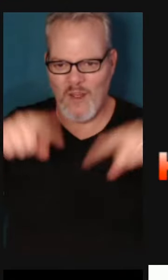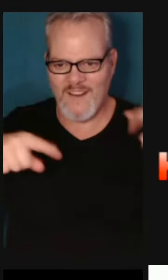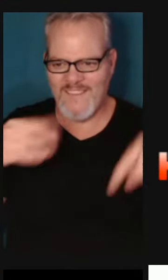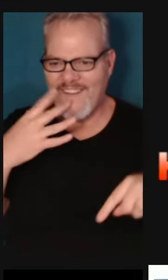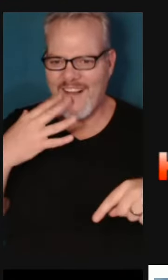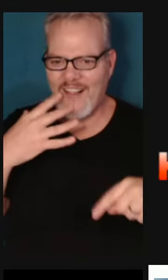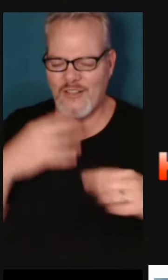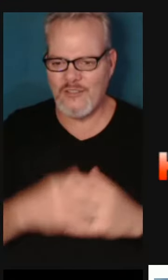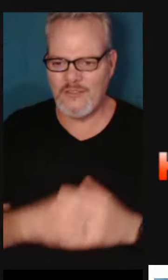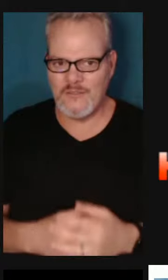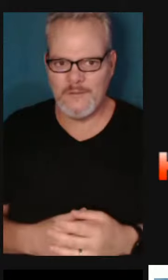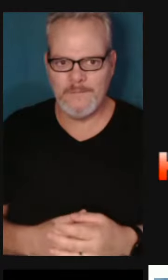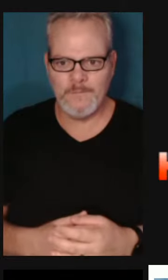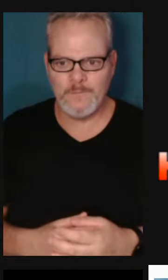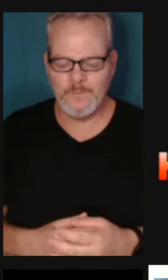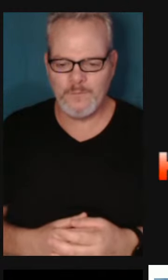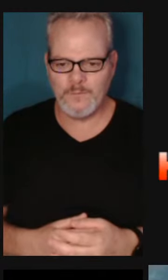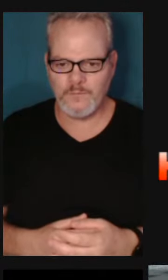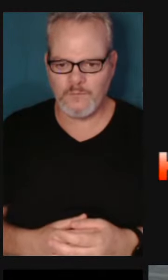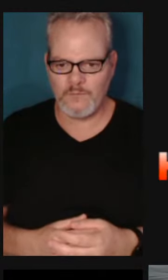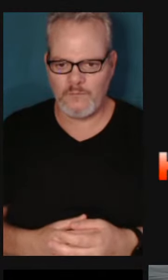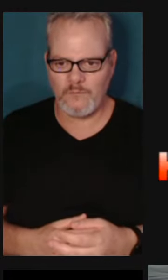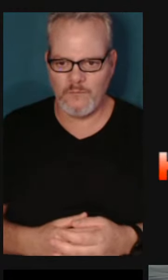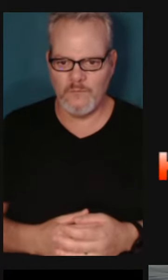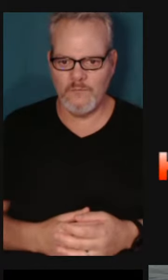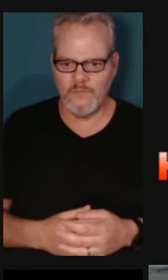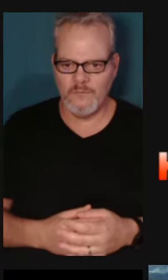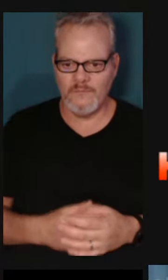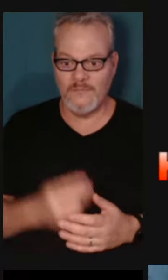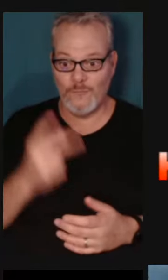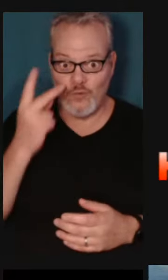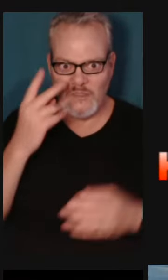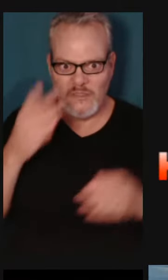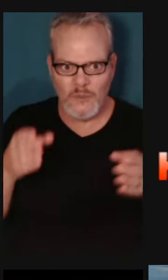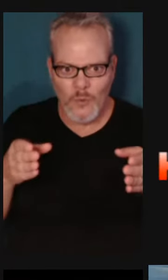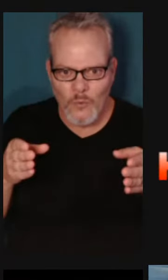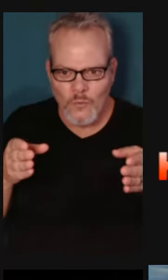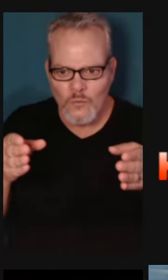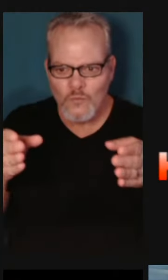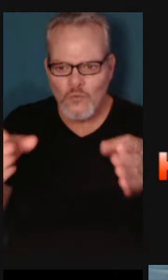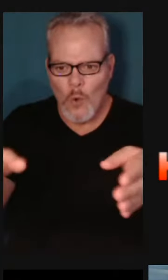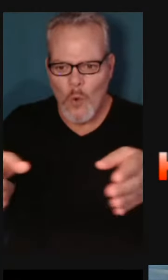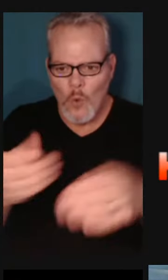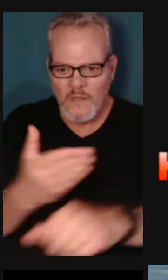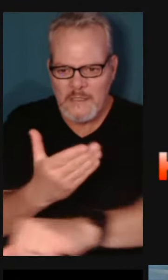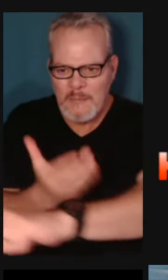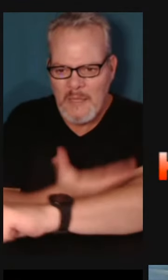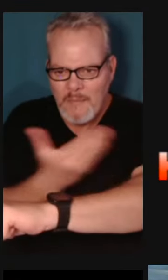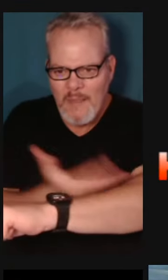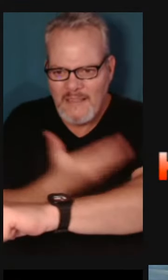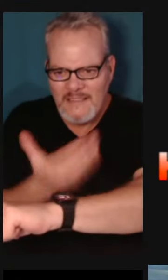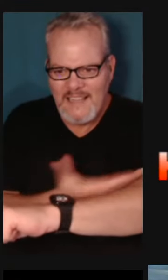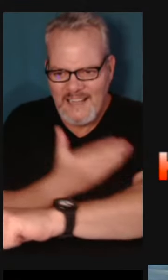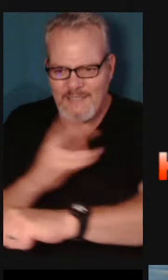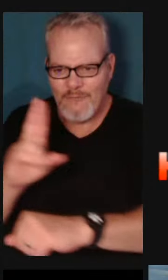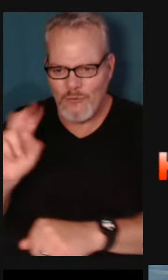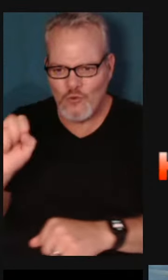You see the road that's being maintained by the USGS driving across it to